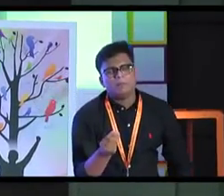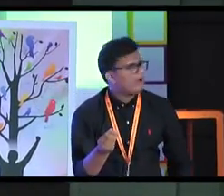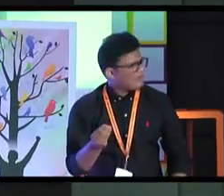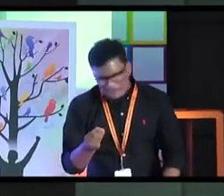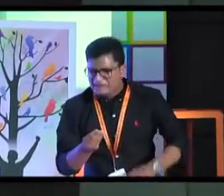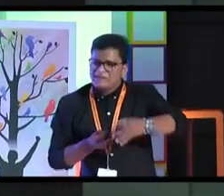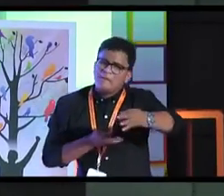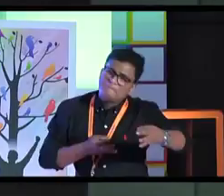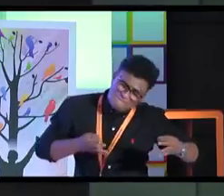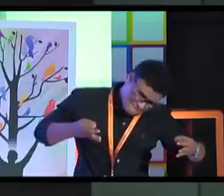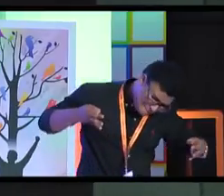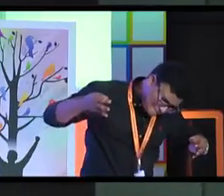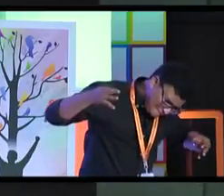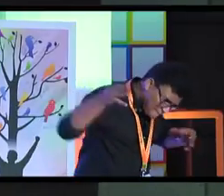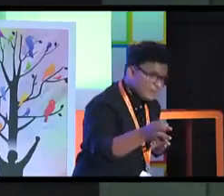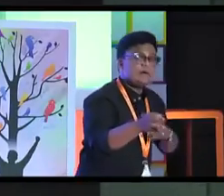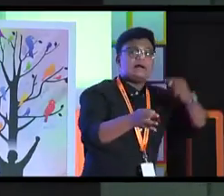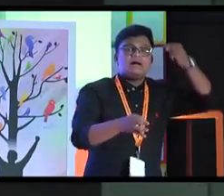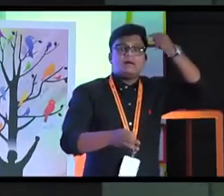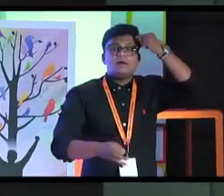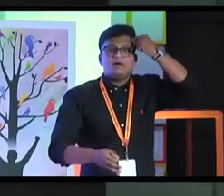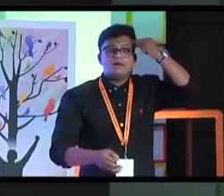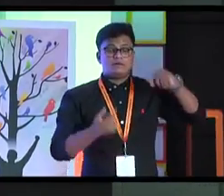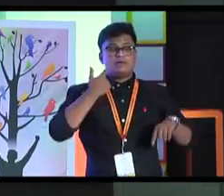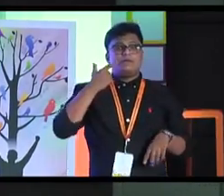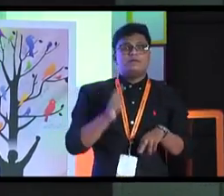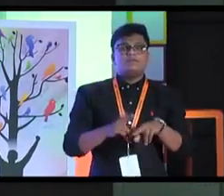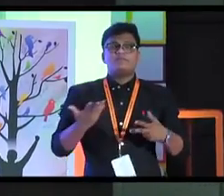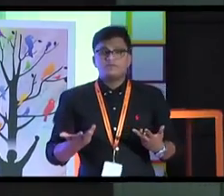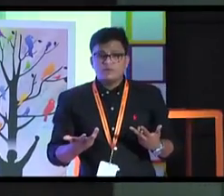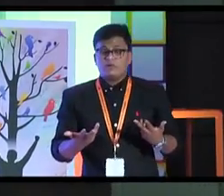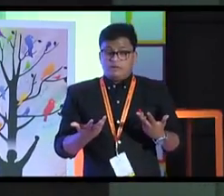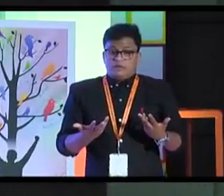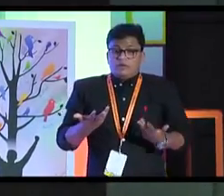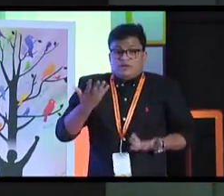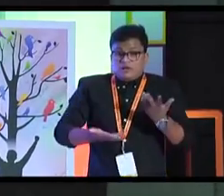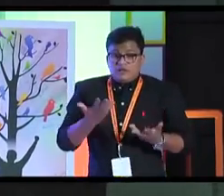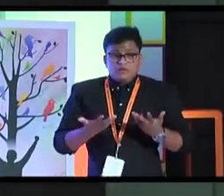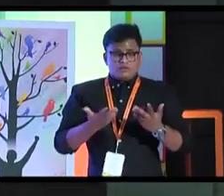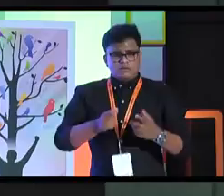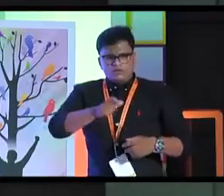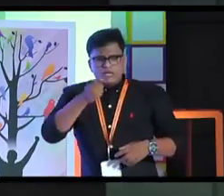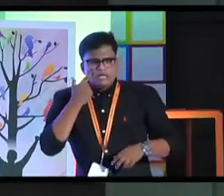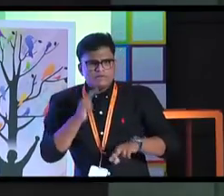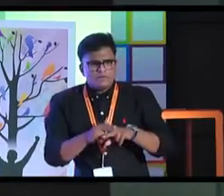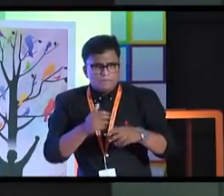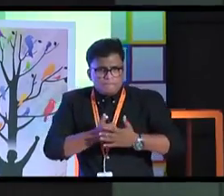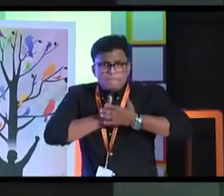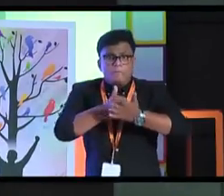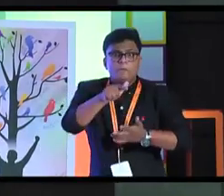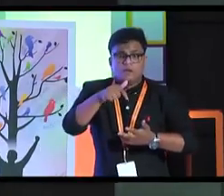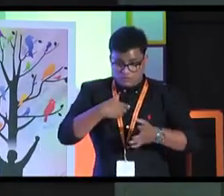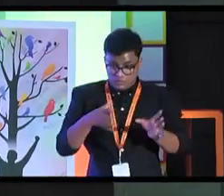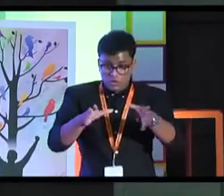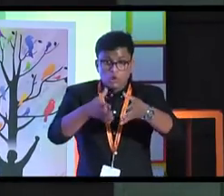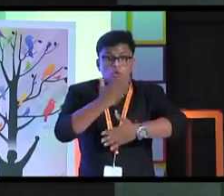need to do a little bit. Even without money, if you take a pledge, that means you are part of the community. And that's